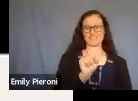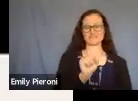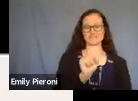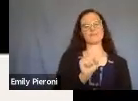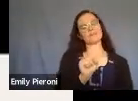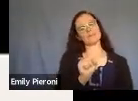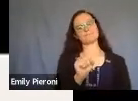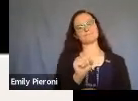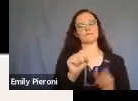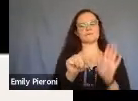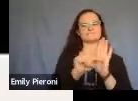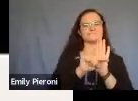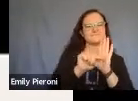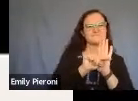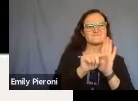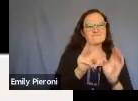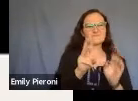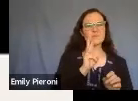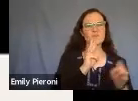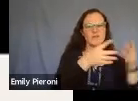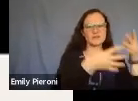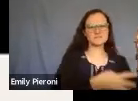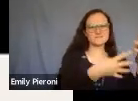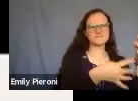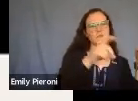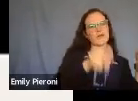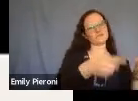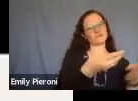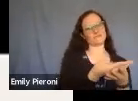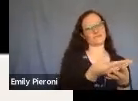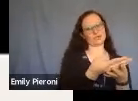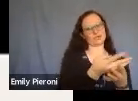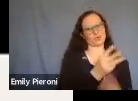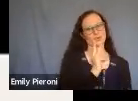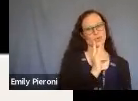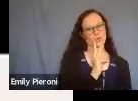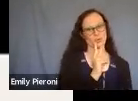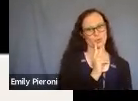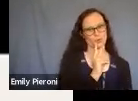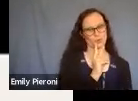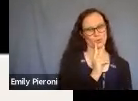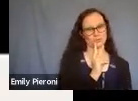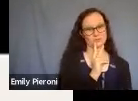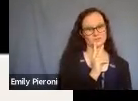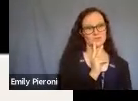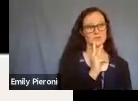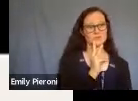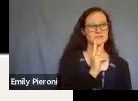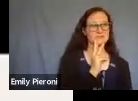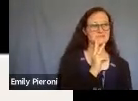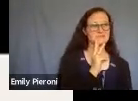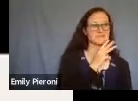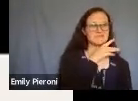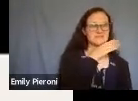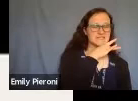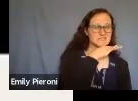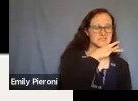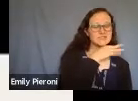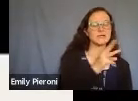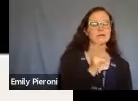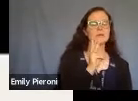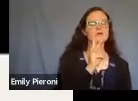filter. So you have to filter out the dirty water to make it work.